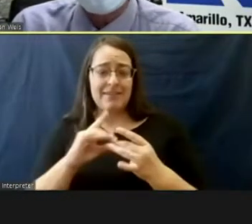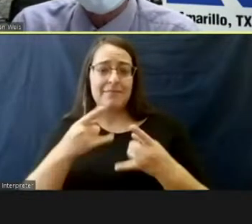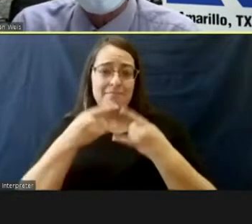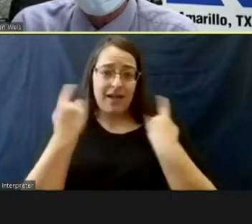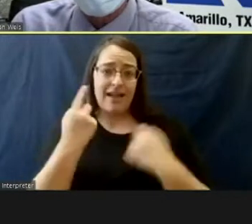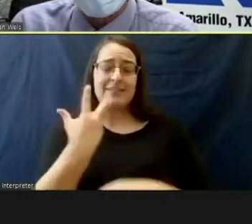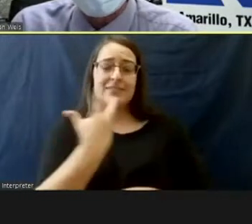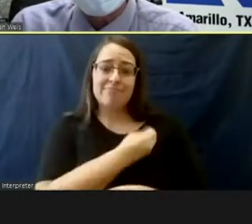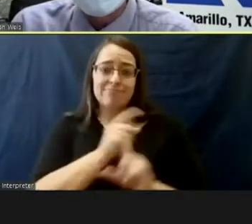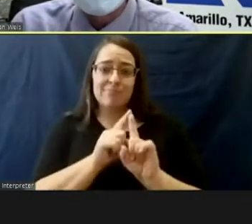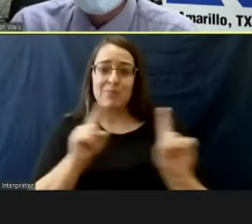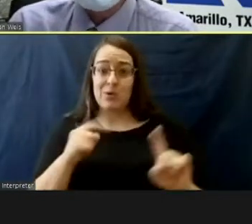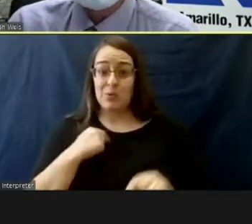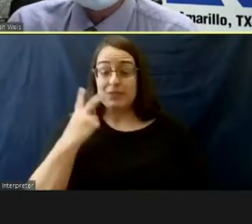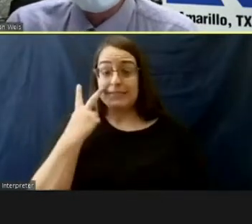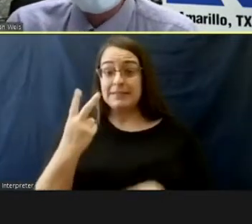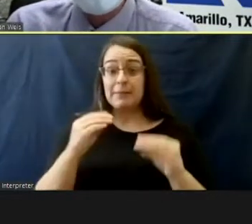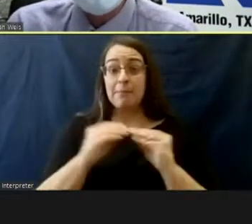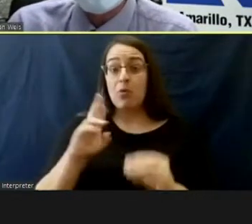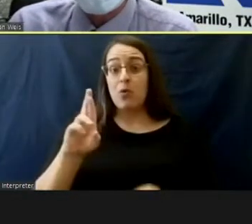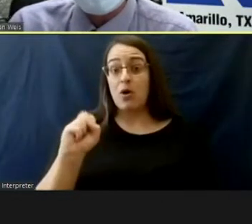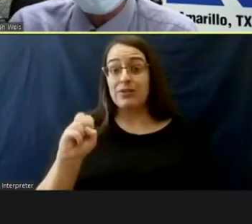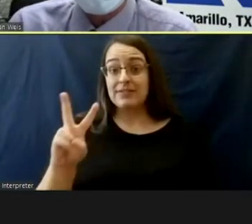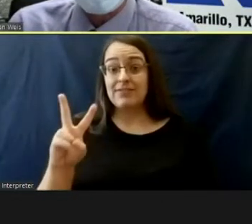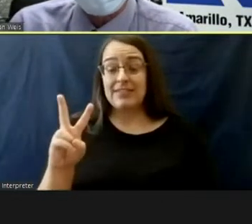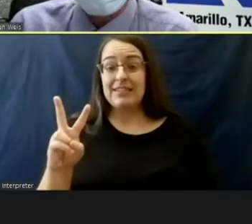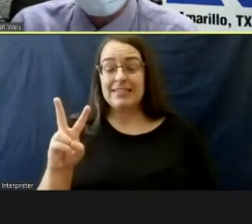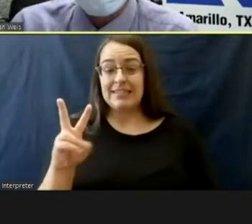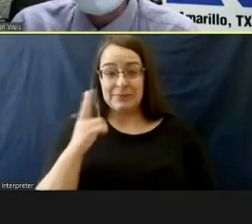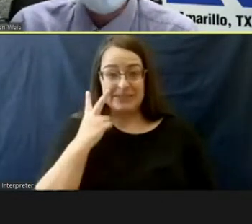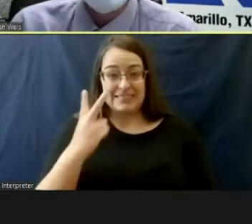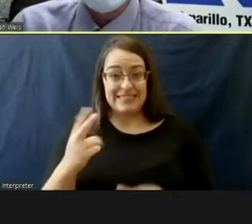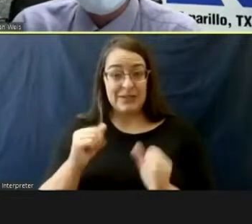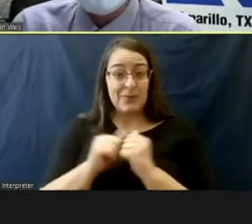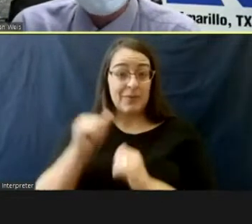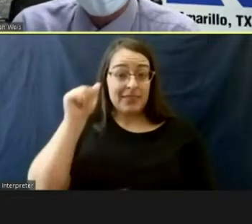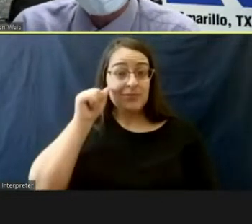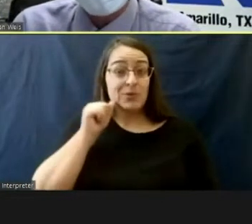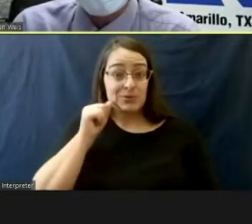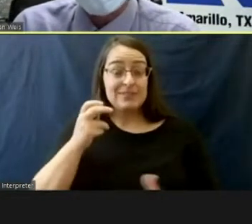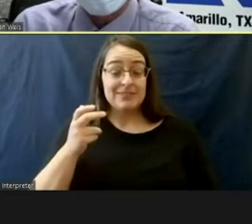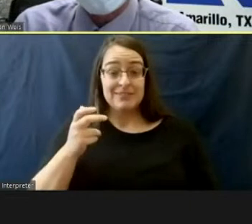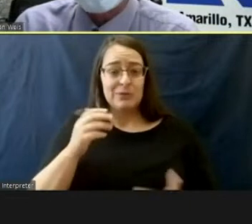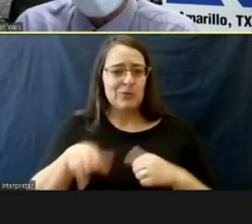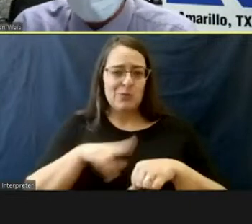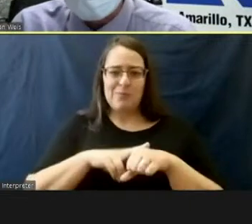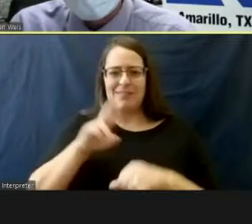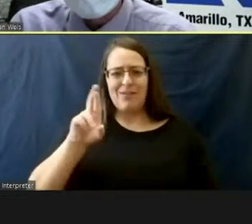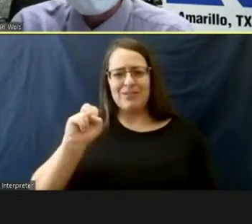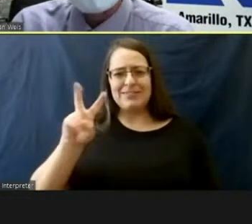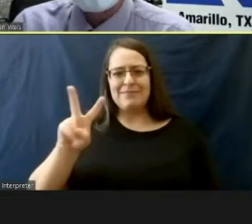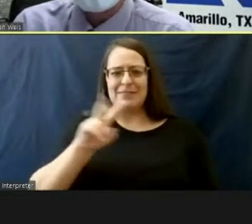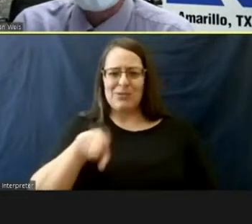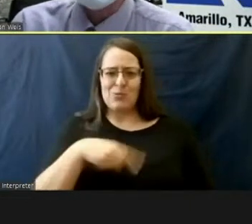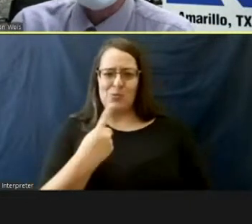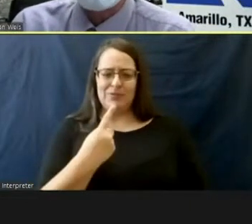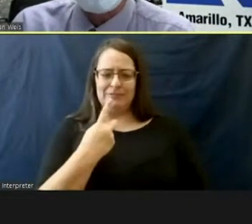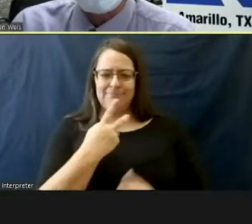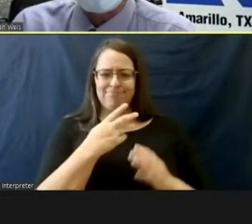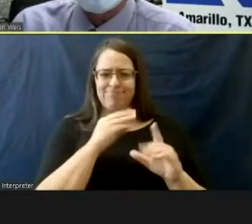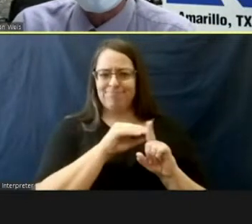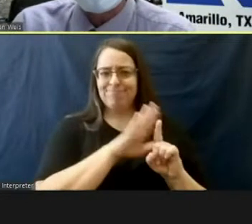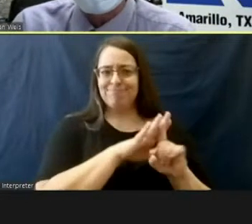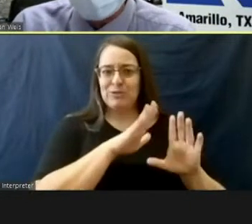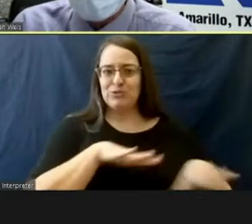RSV, respiratory syncytial virus. I'm seeing those in adults now that I've tested. You usually don't see RSV in adults, period. And here we are, it's in